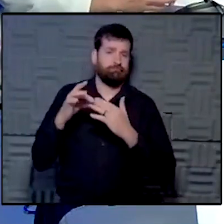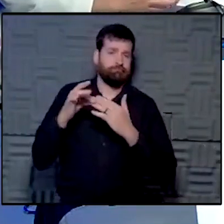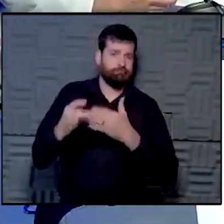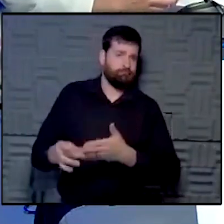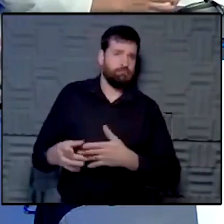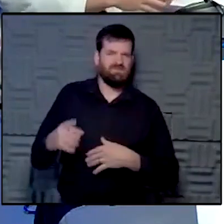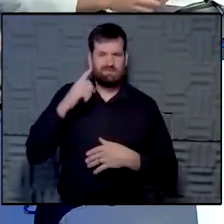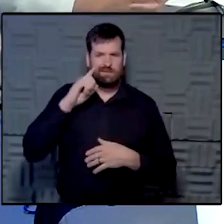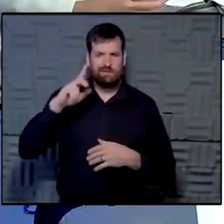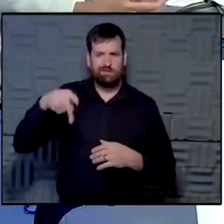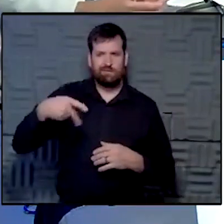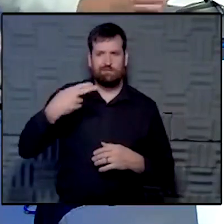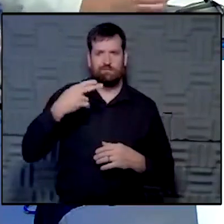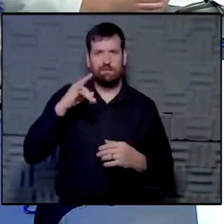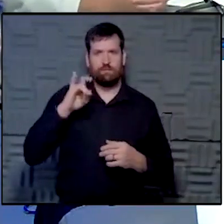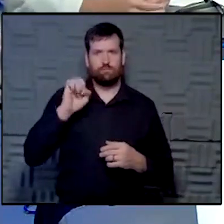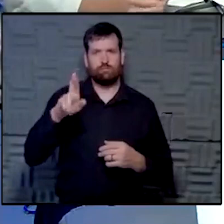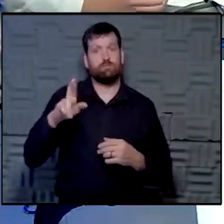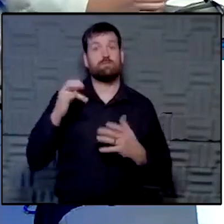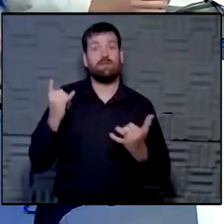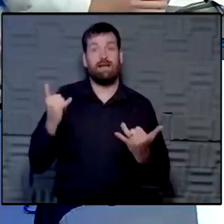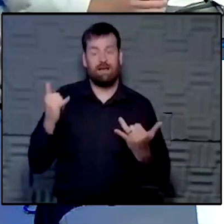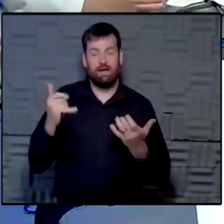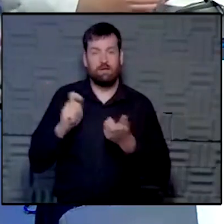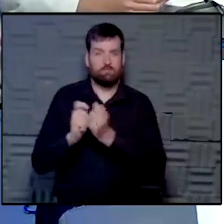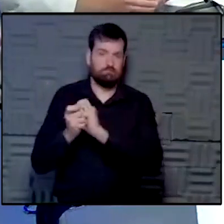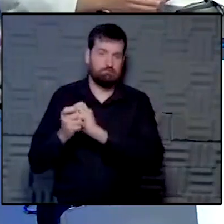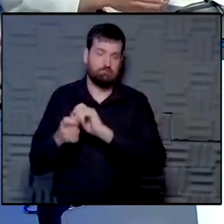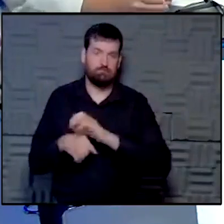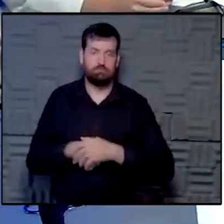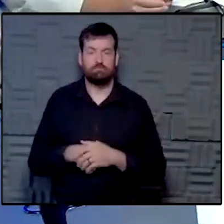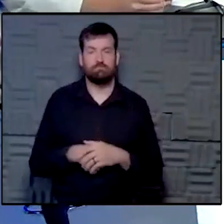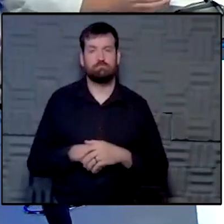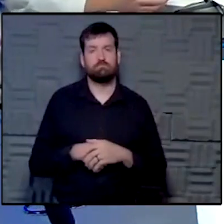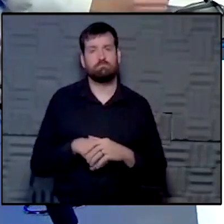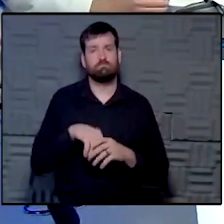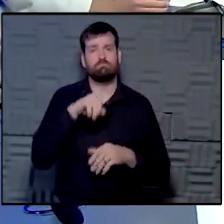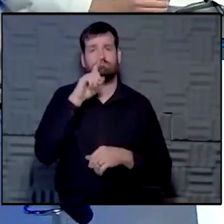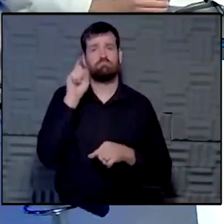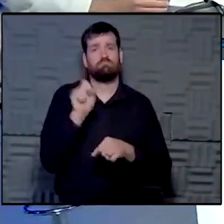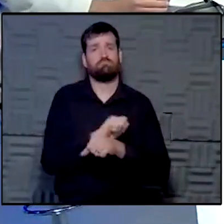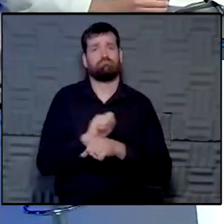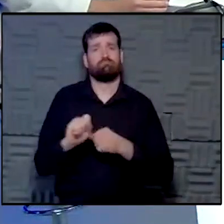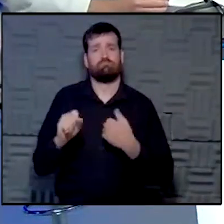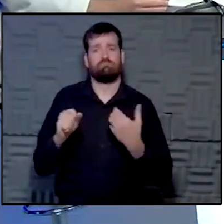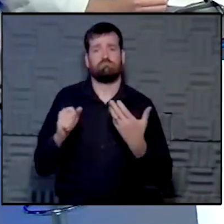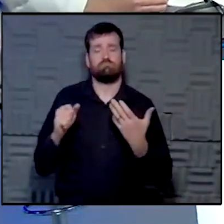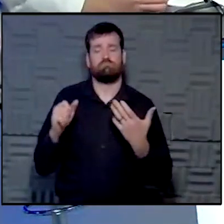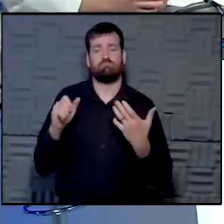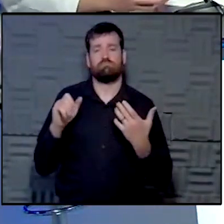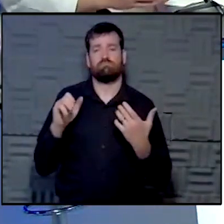and I think it was in Pfizer now, to something what they have currently. So, and I think they are actually working on,